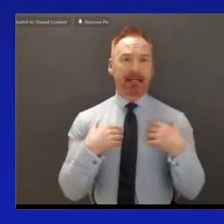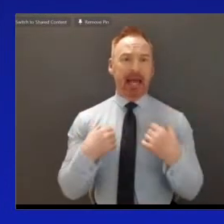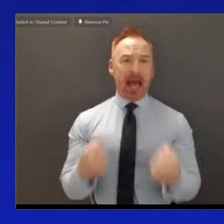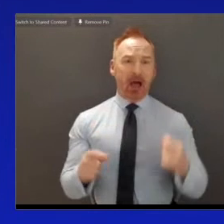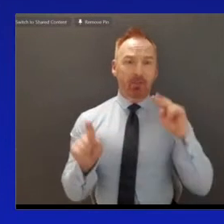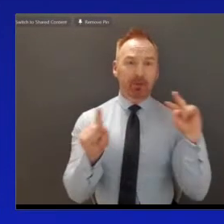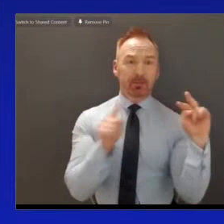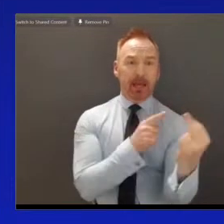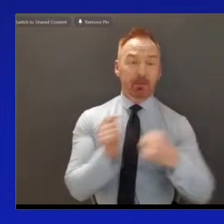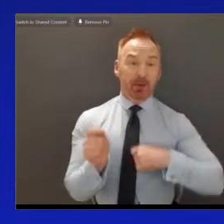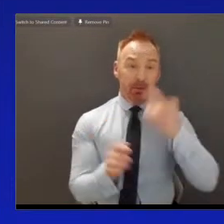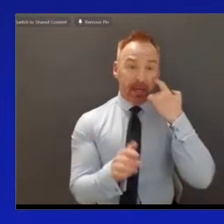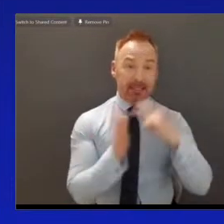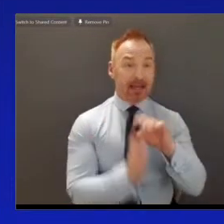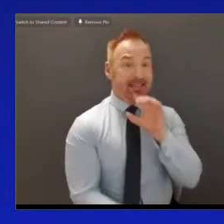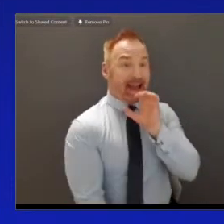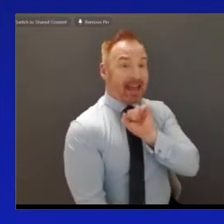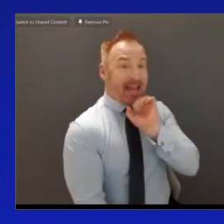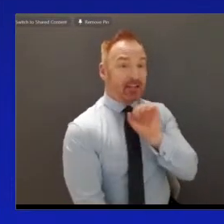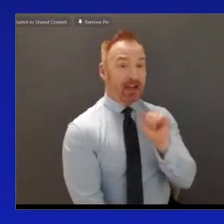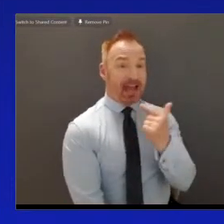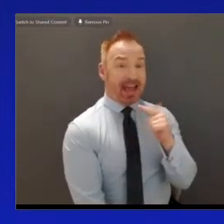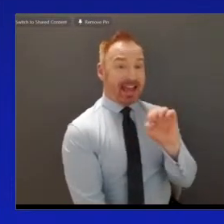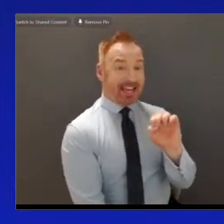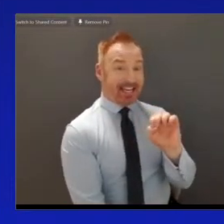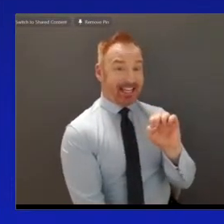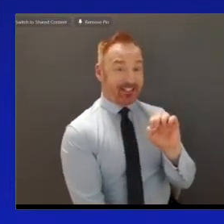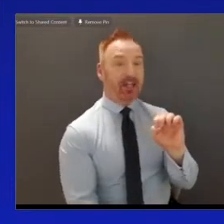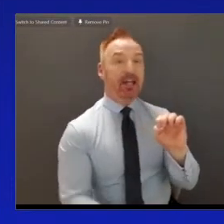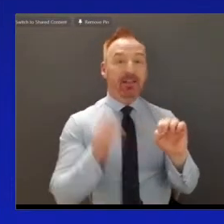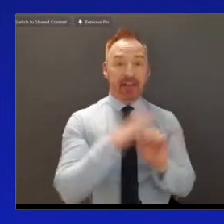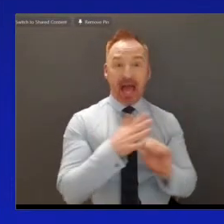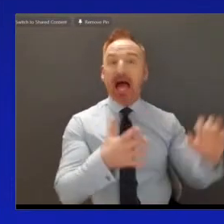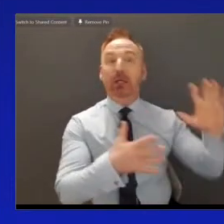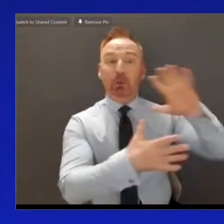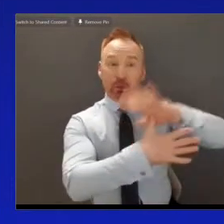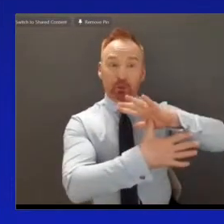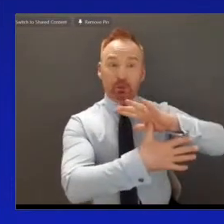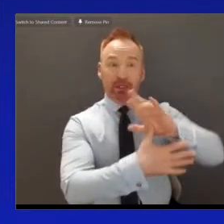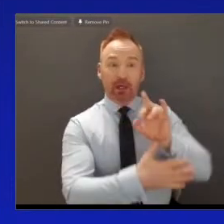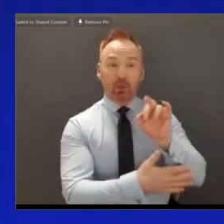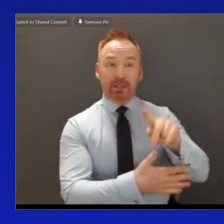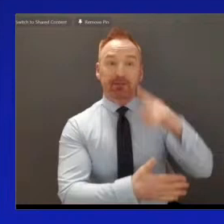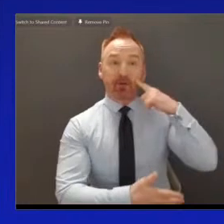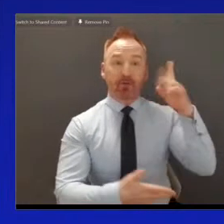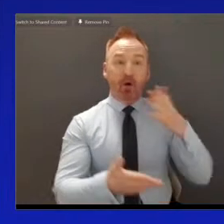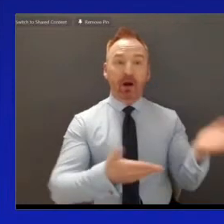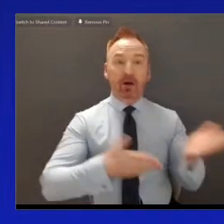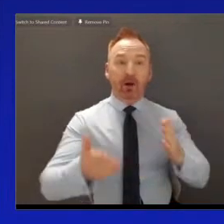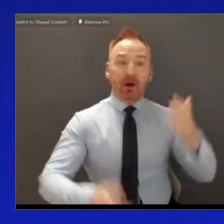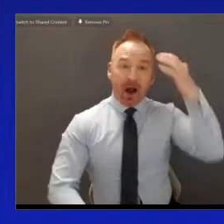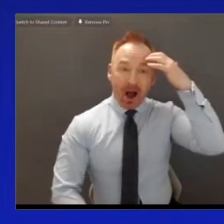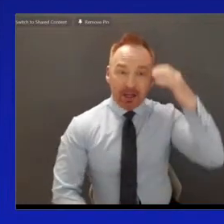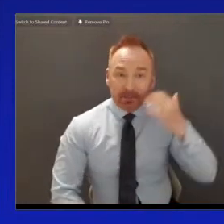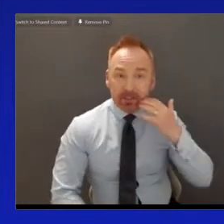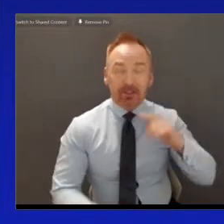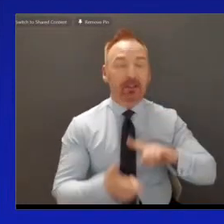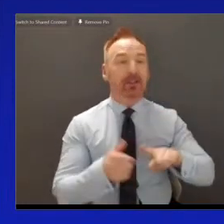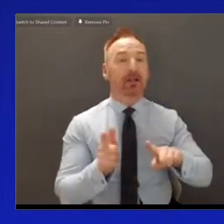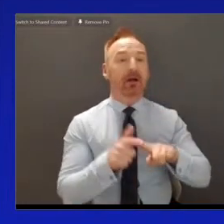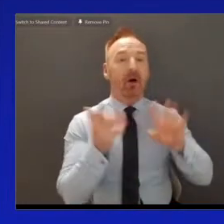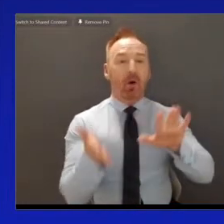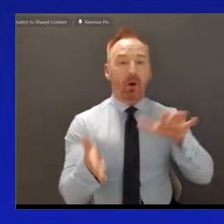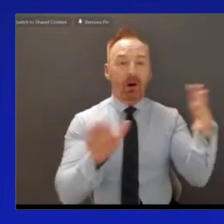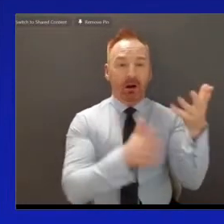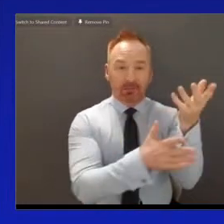that age is the overarching greatest risk factor for hospitalization and death. And so we